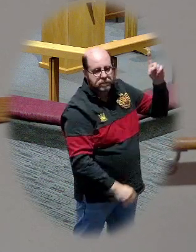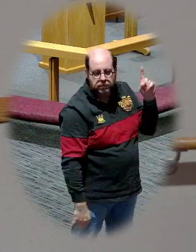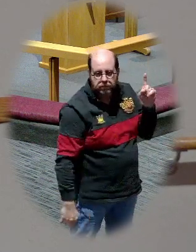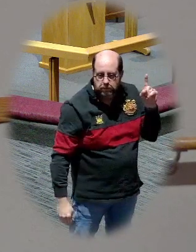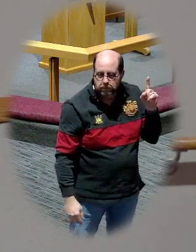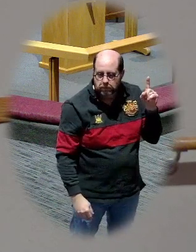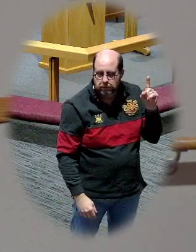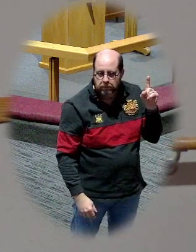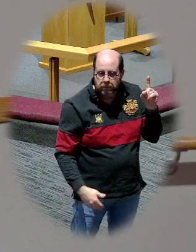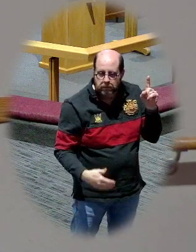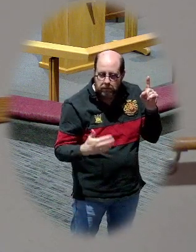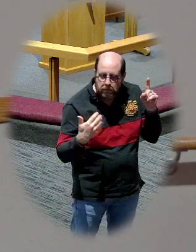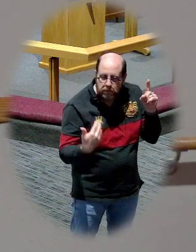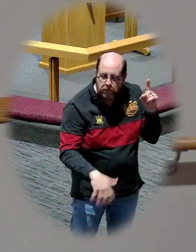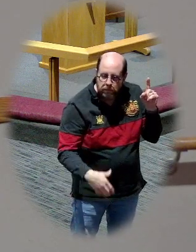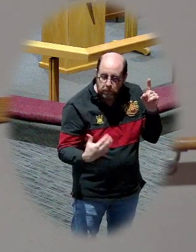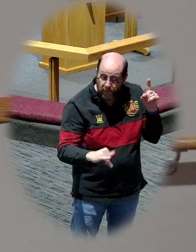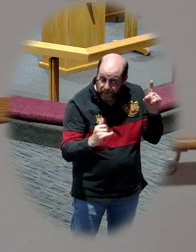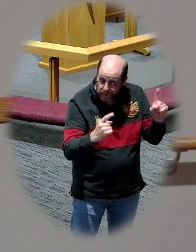What an incredible goal.